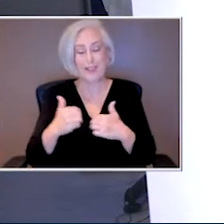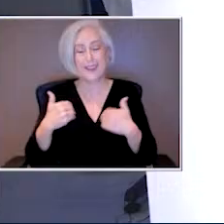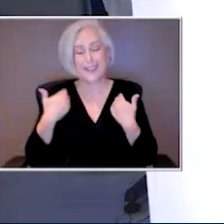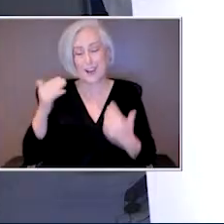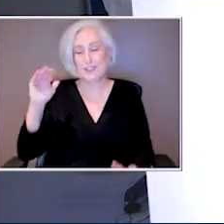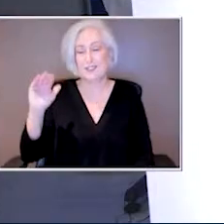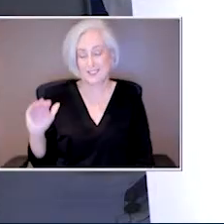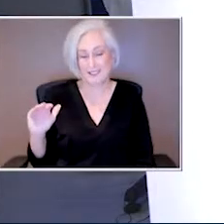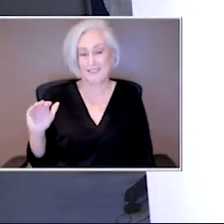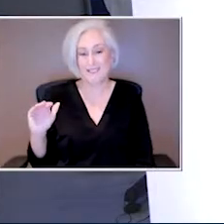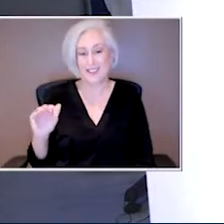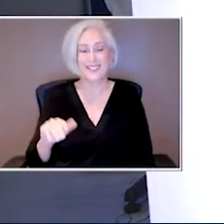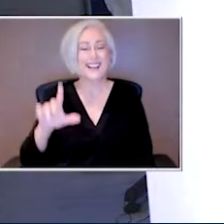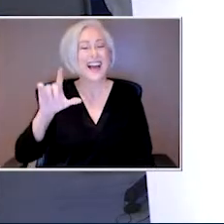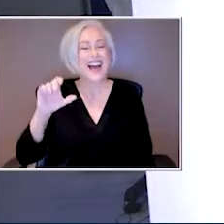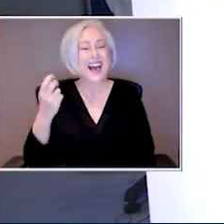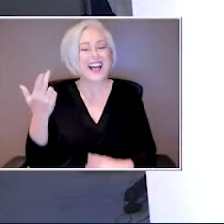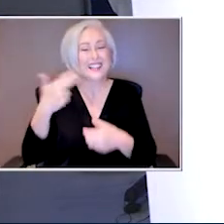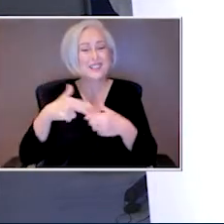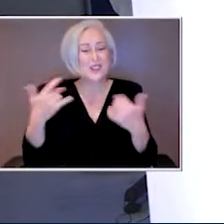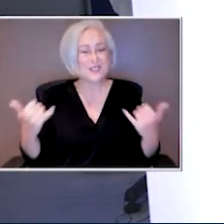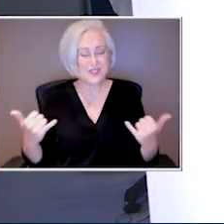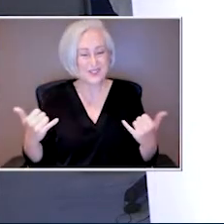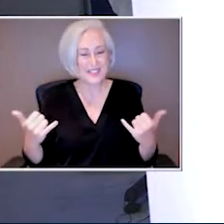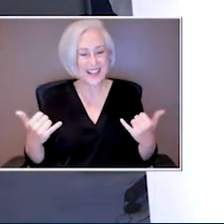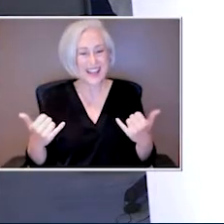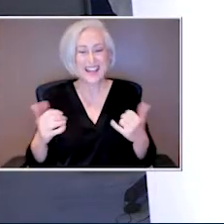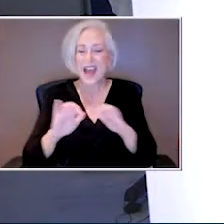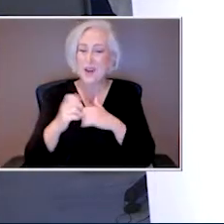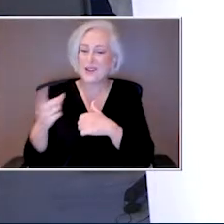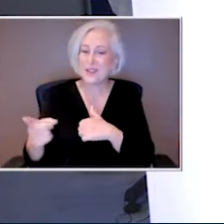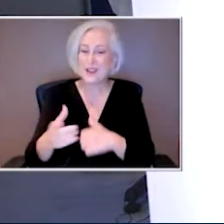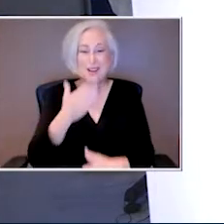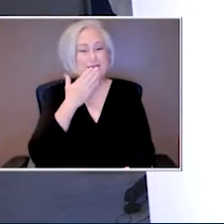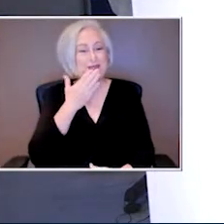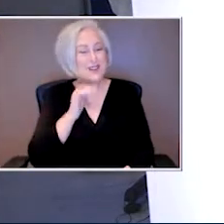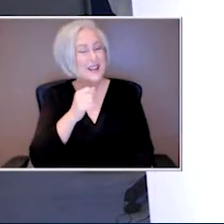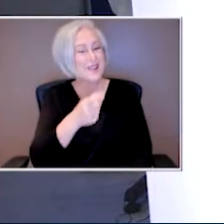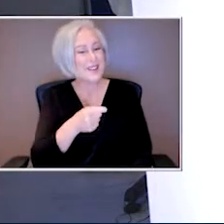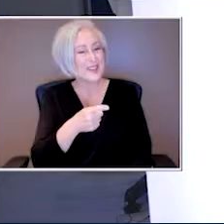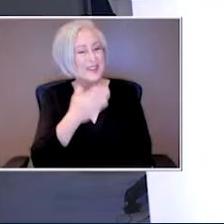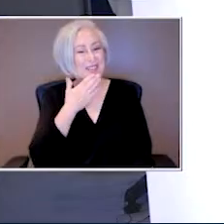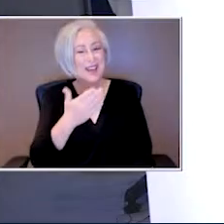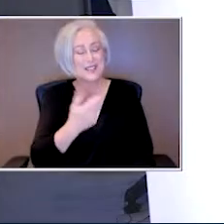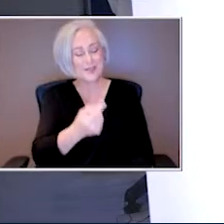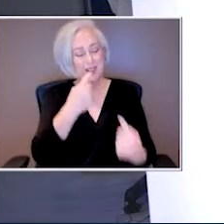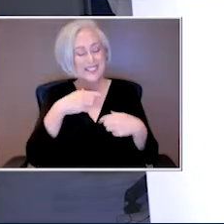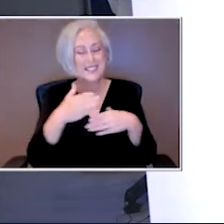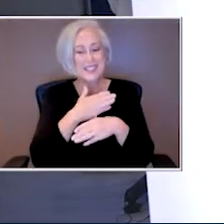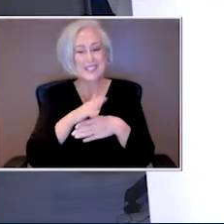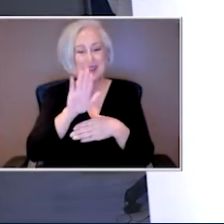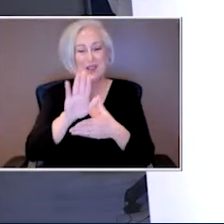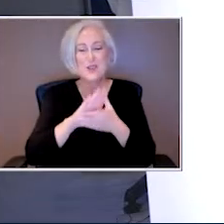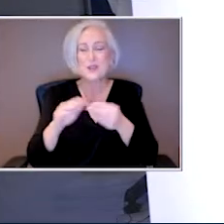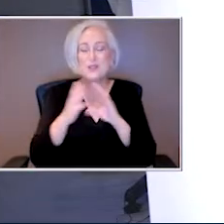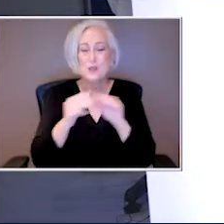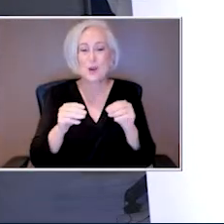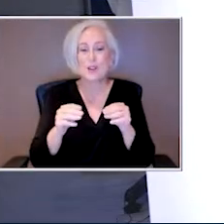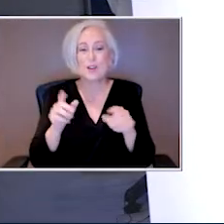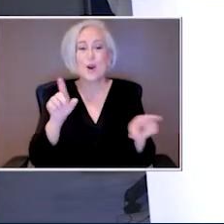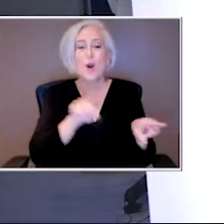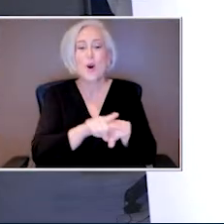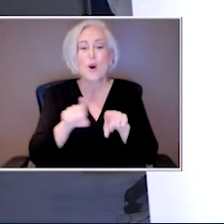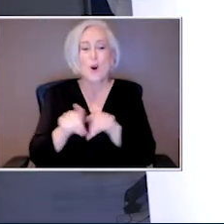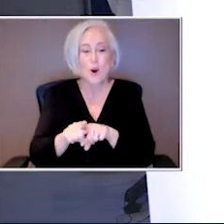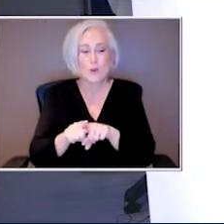in the studio today. How are you? I'm good. How are you? Thank you so much for being here and sharing your story. And also joining us is Alex's breast